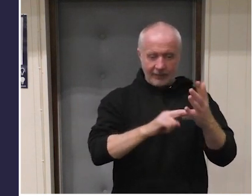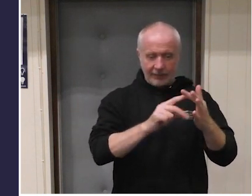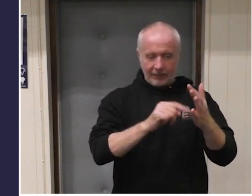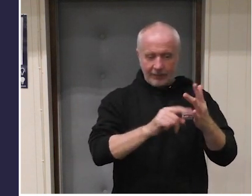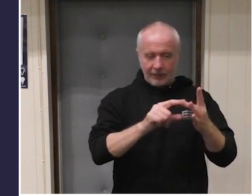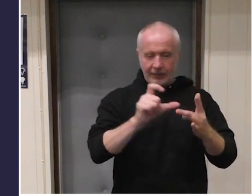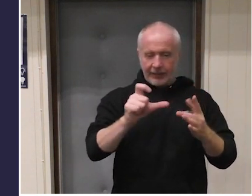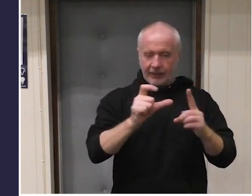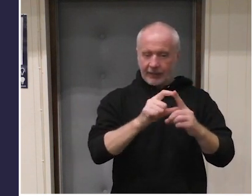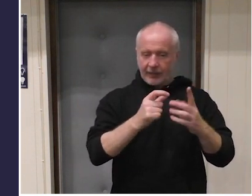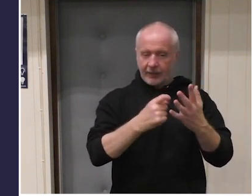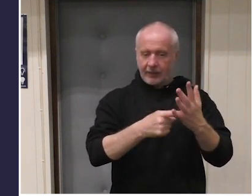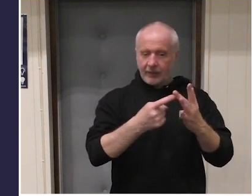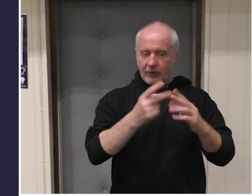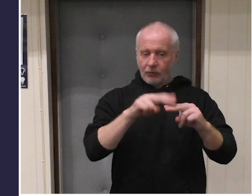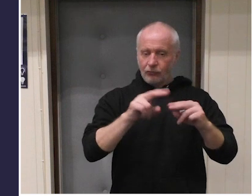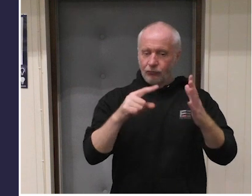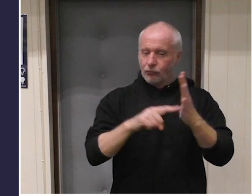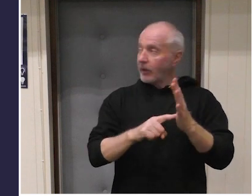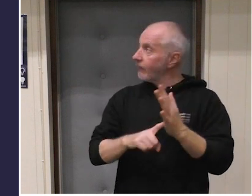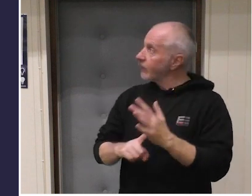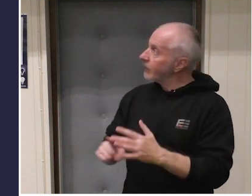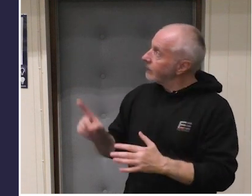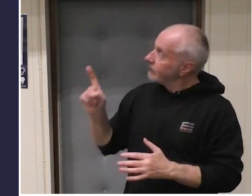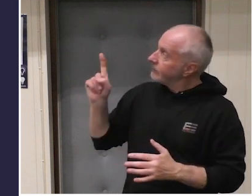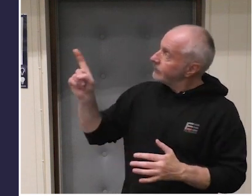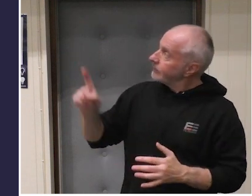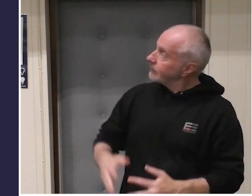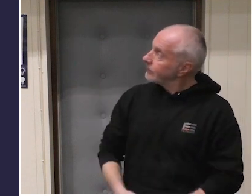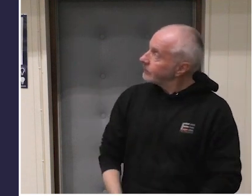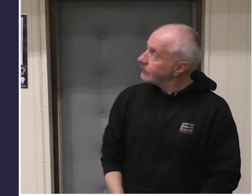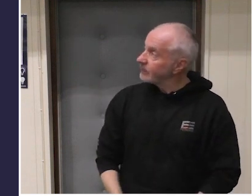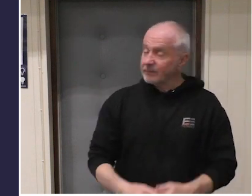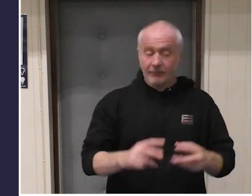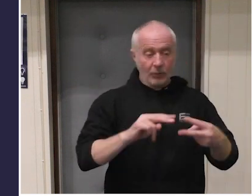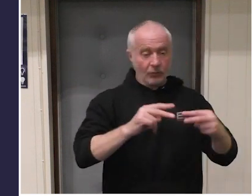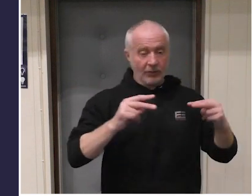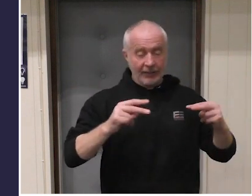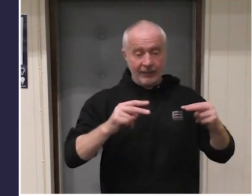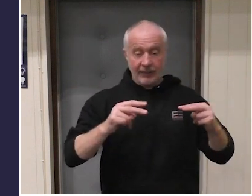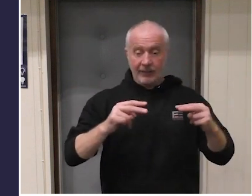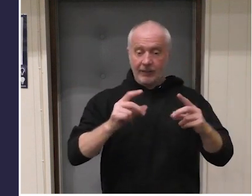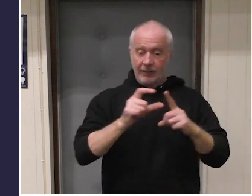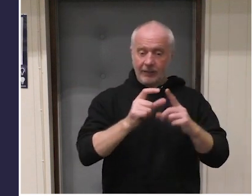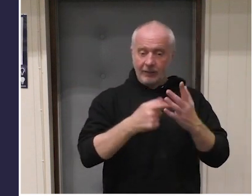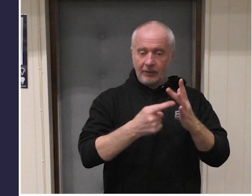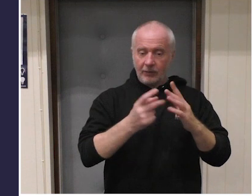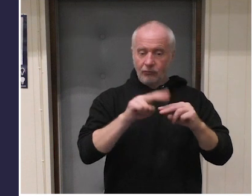It's actually in some sense a bad word, but this is what they call it in evolutionary biology, genetic drift. And it's basically the